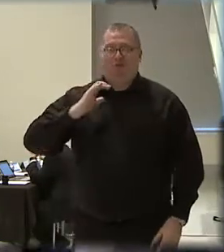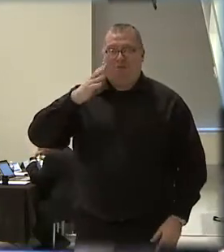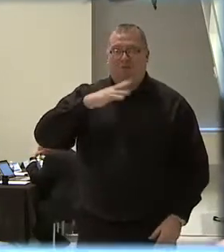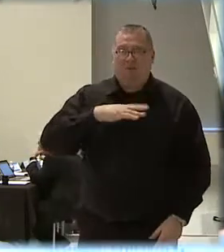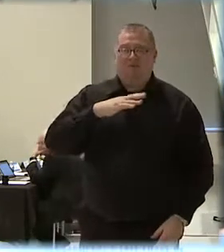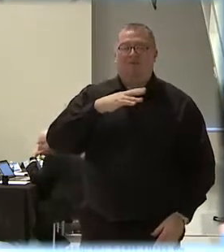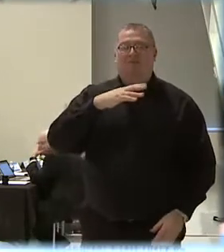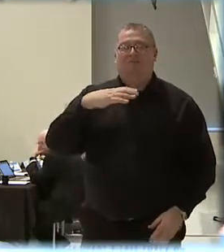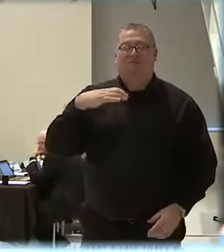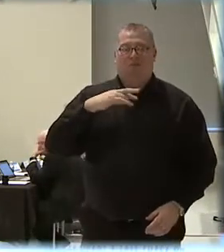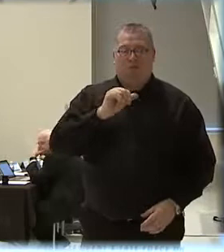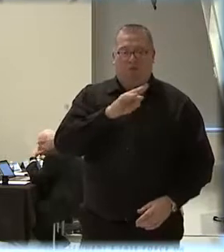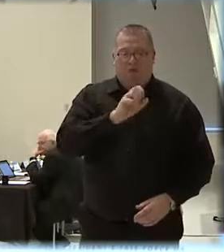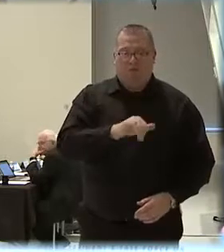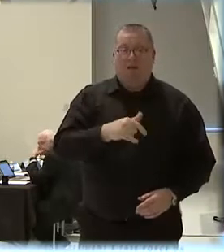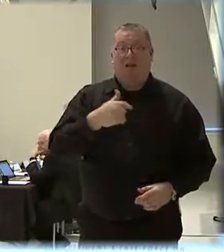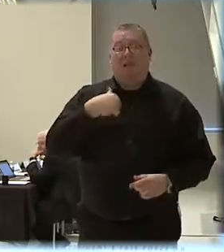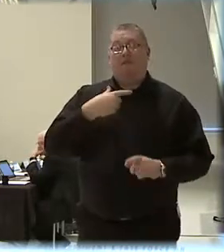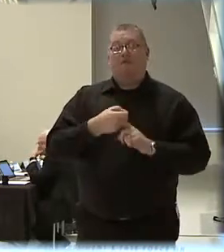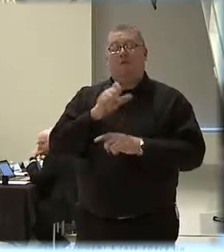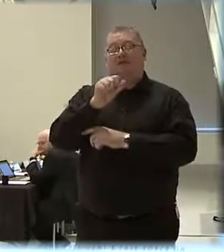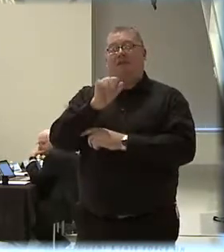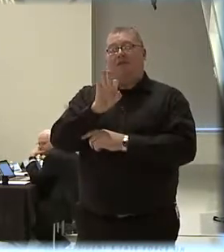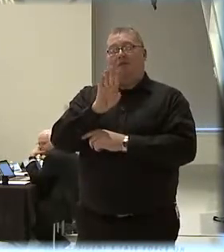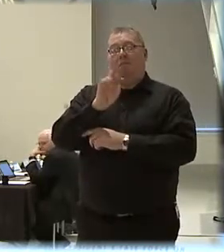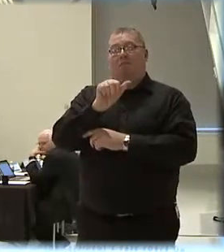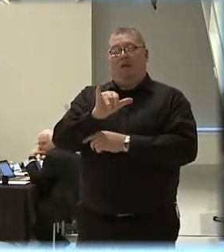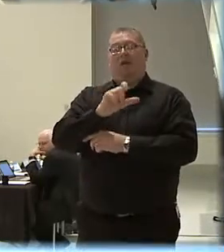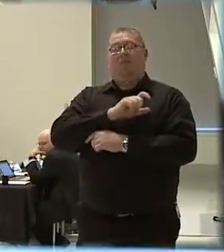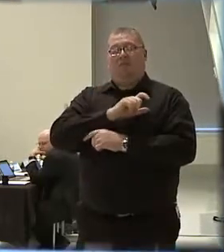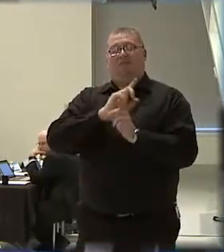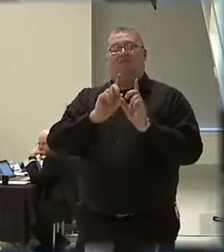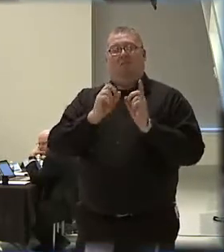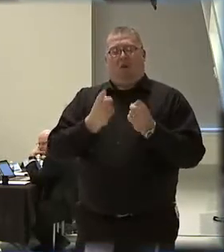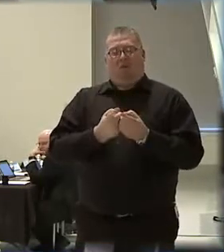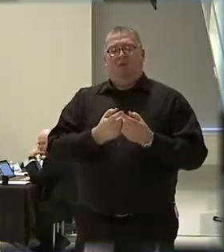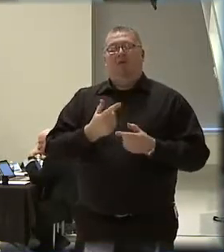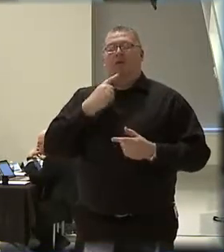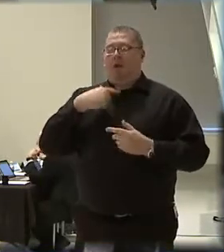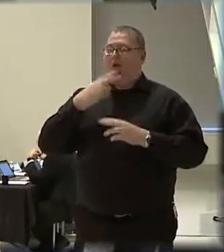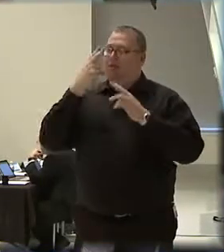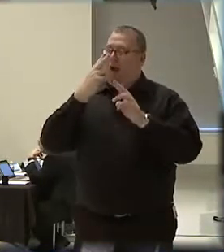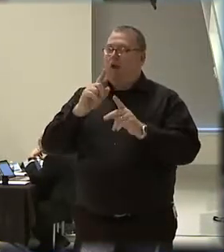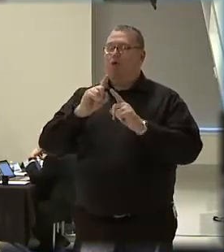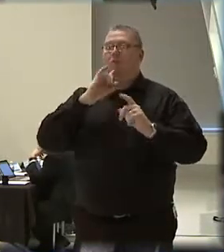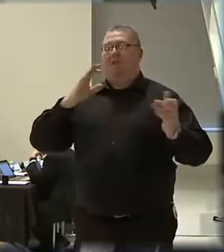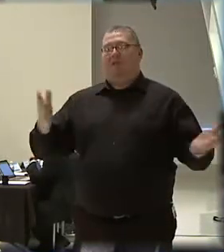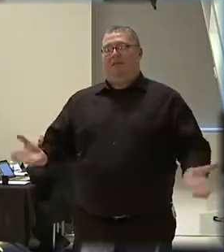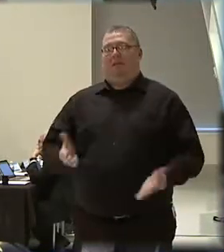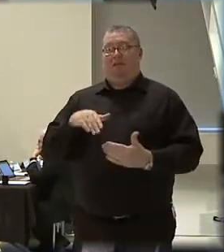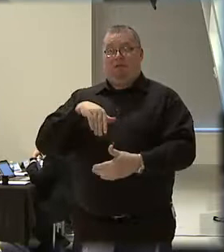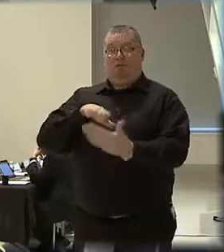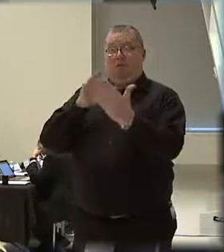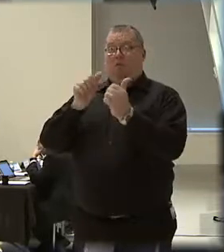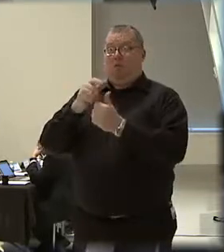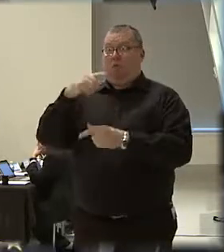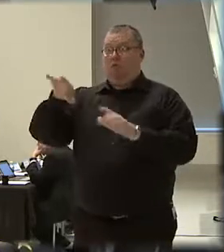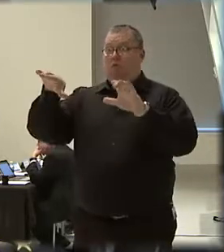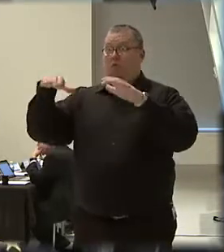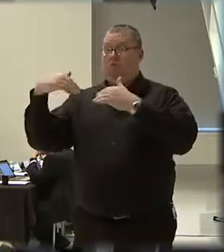Ramsey. I'm Kenton Rainey of the San Francisco Bay Area Rapid Transit Police Department, and it's a pleasure and honor for me to appear before this task